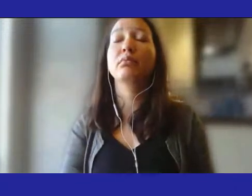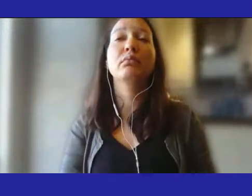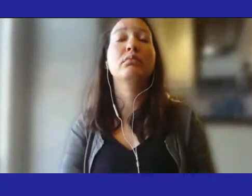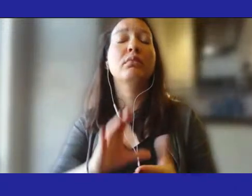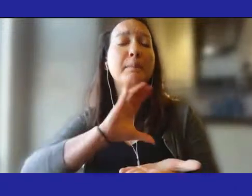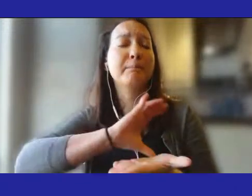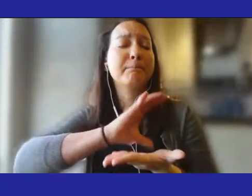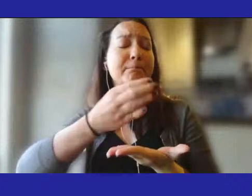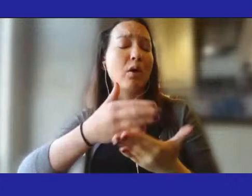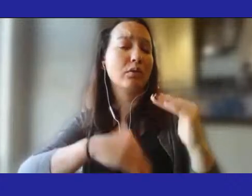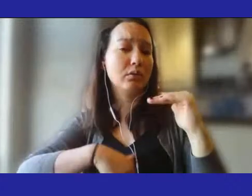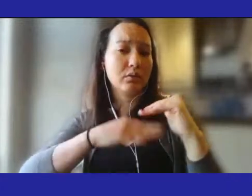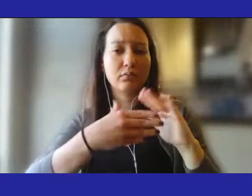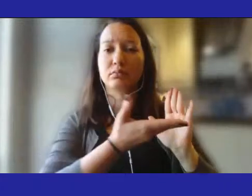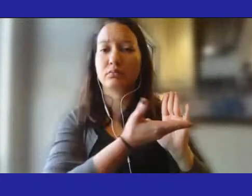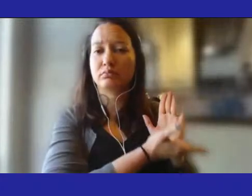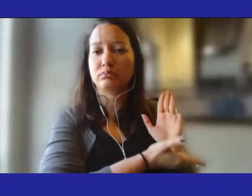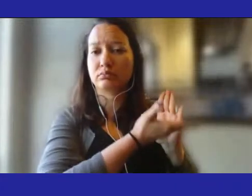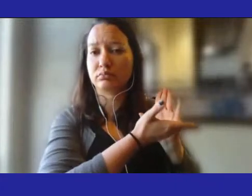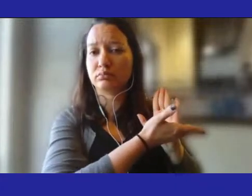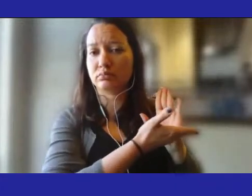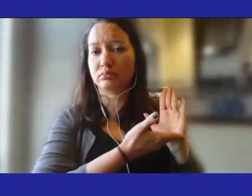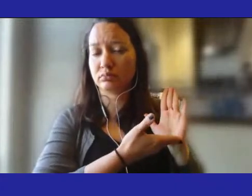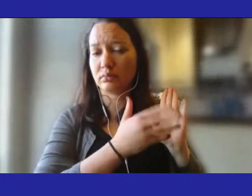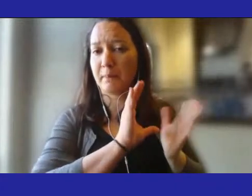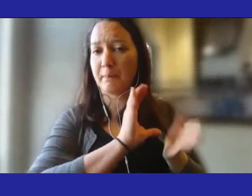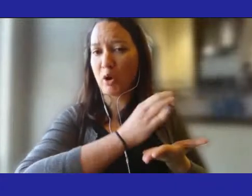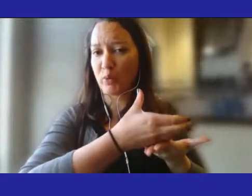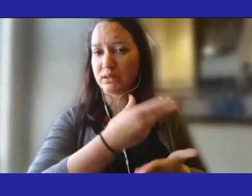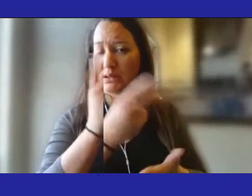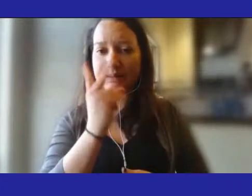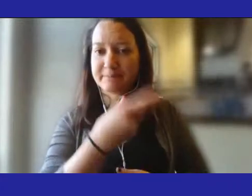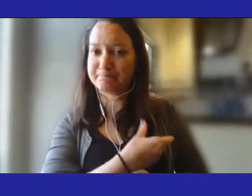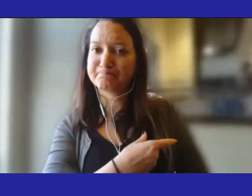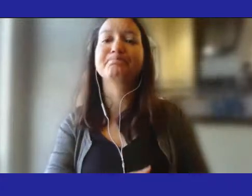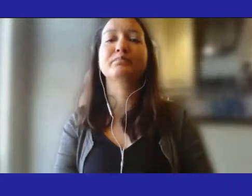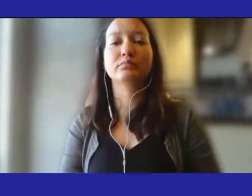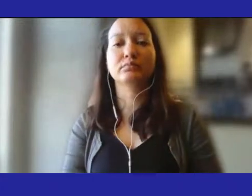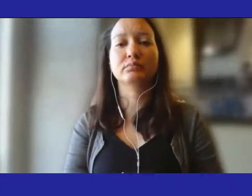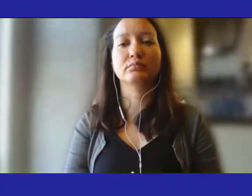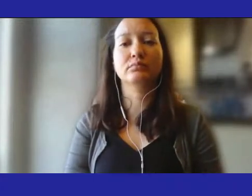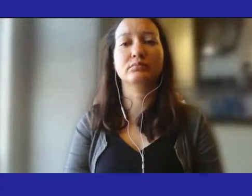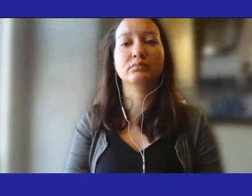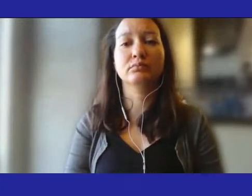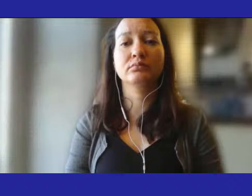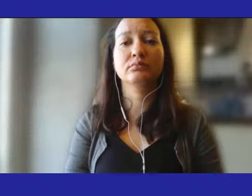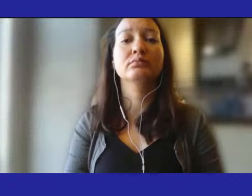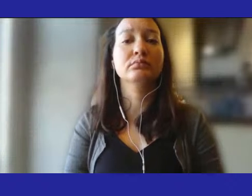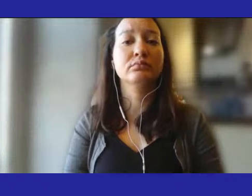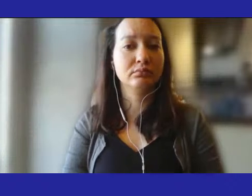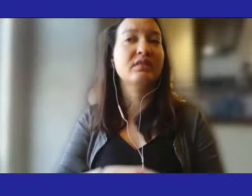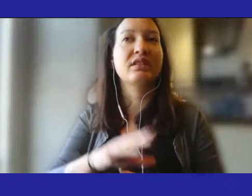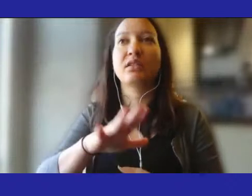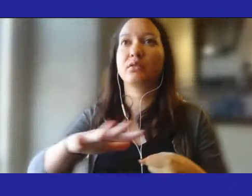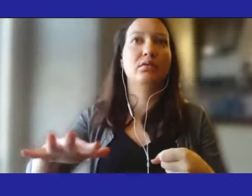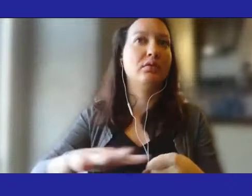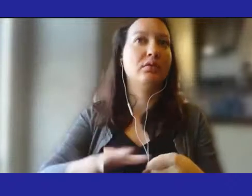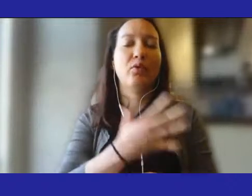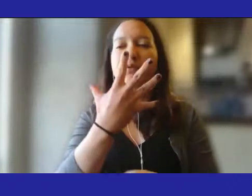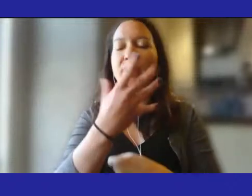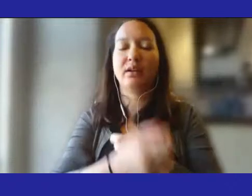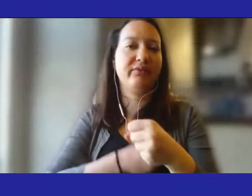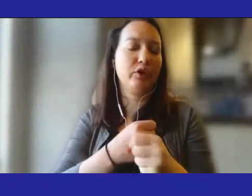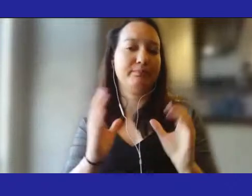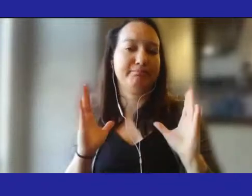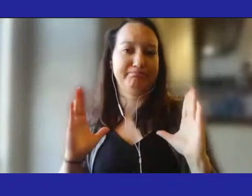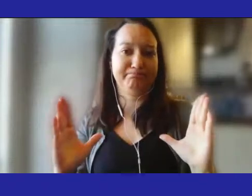is listed again on this slide. It is for the full duration of these 5 years